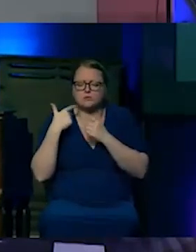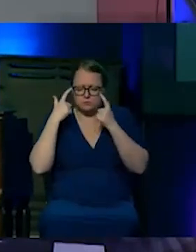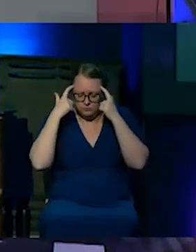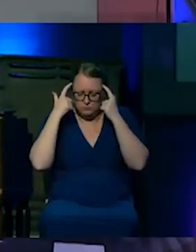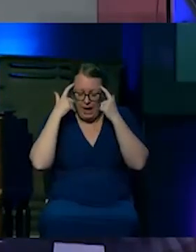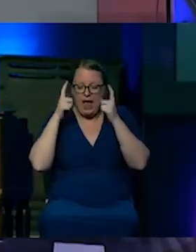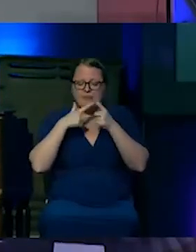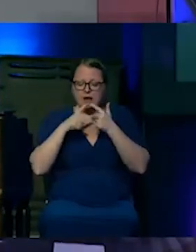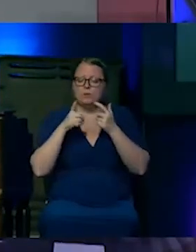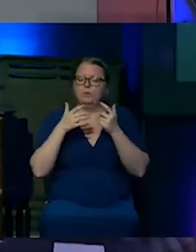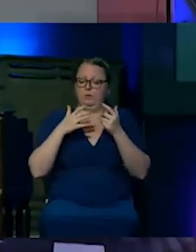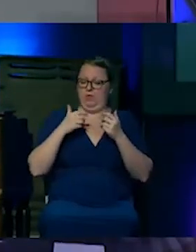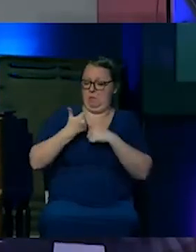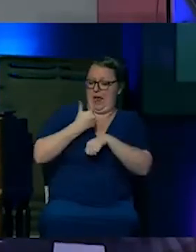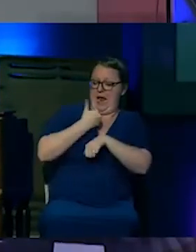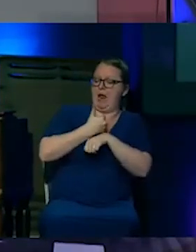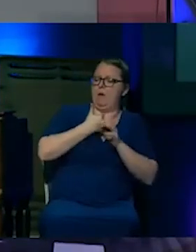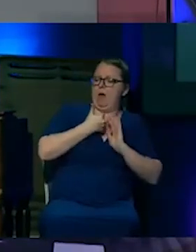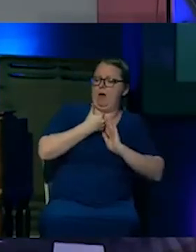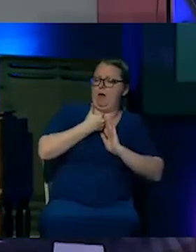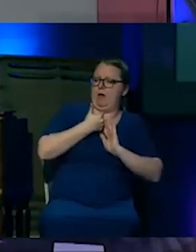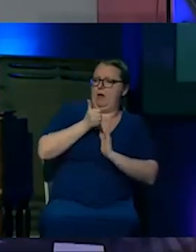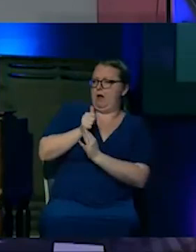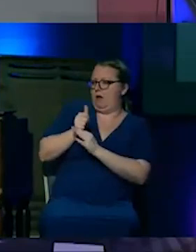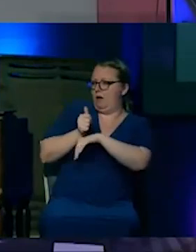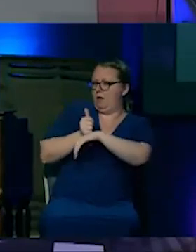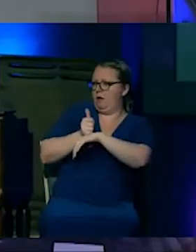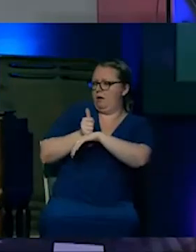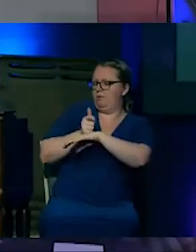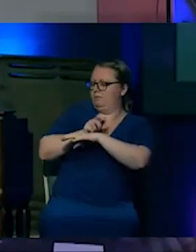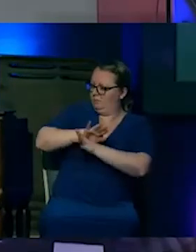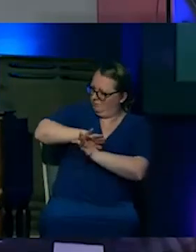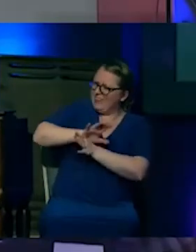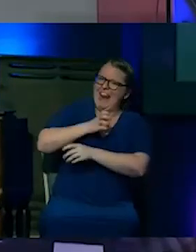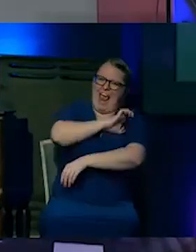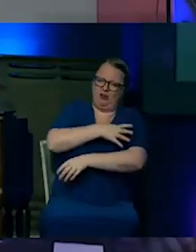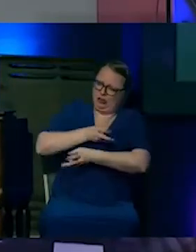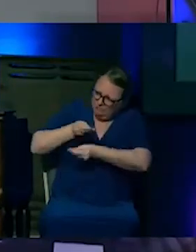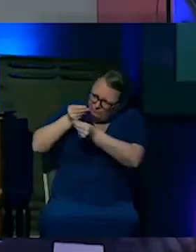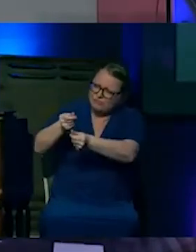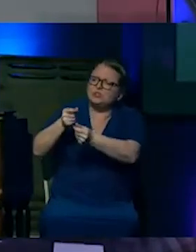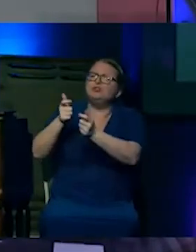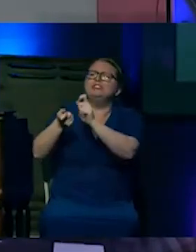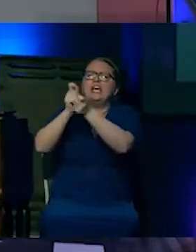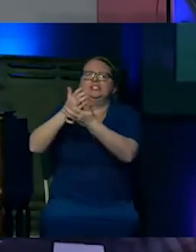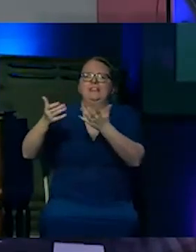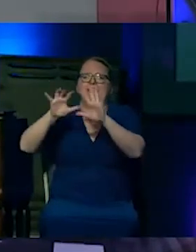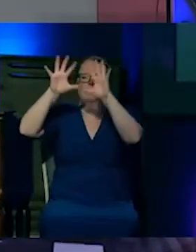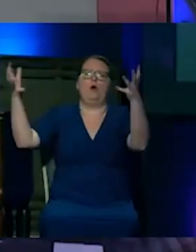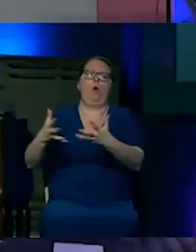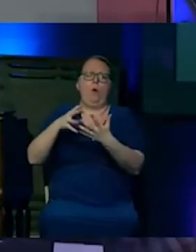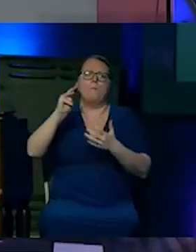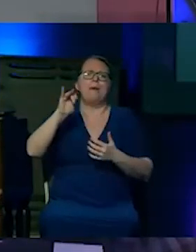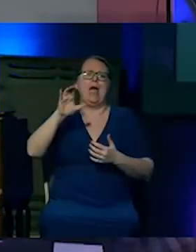we can take the blame away from ourselves and push it towards organizing, to changing things on a macro level, right? You